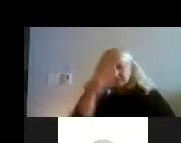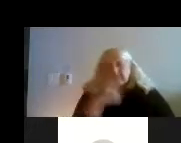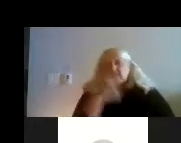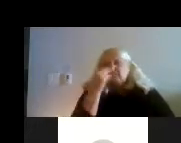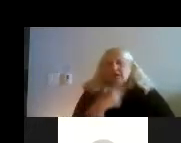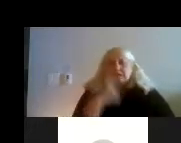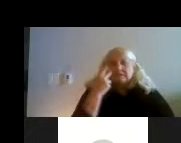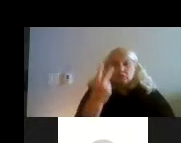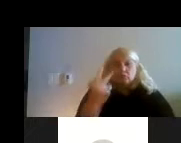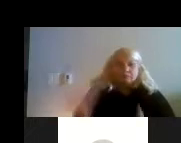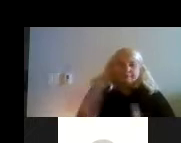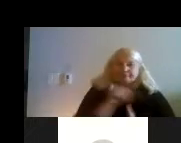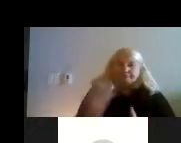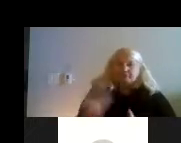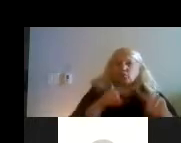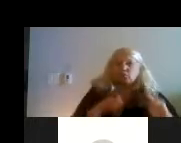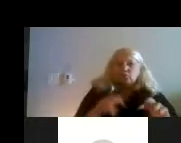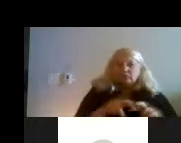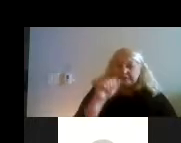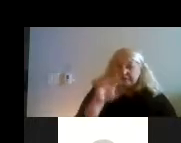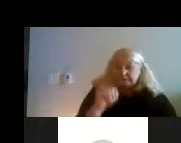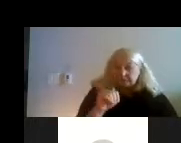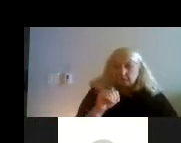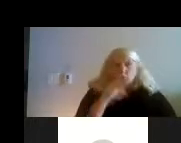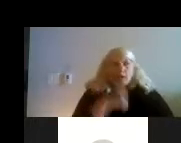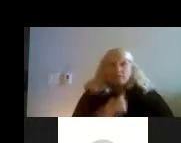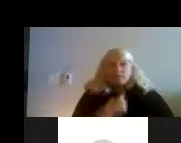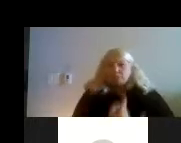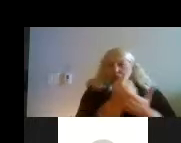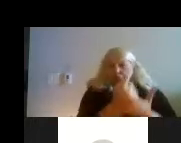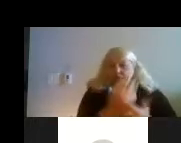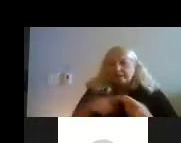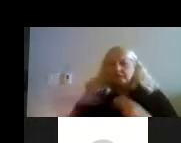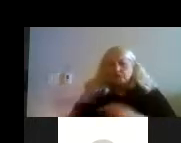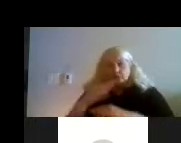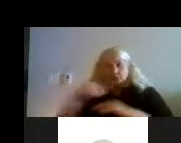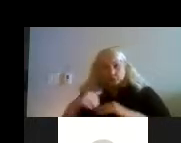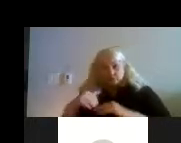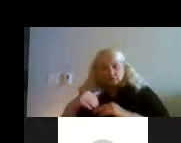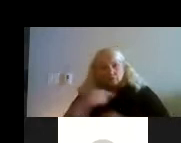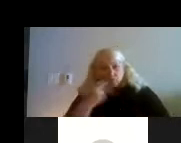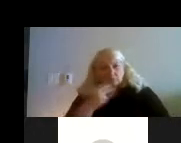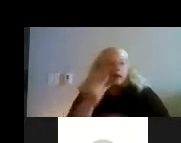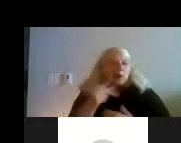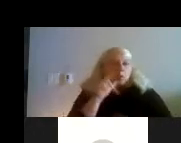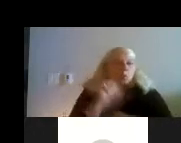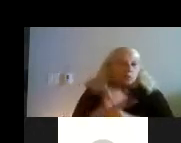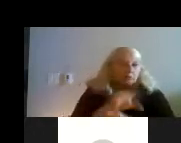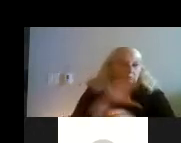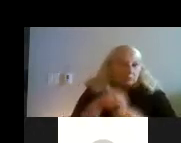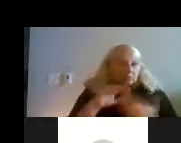teams that privilege Indigenous voices and also work in service of the community to conduct research that